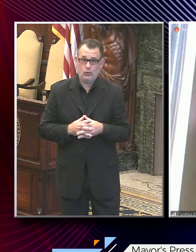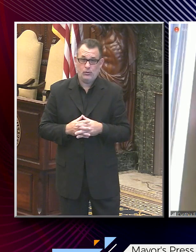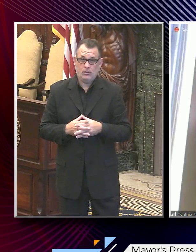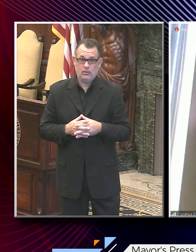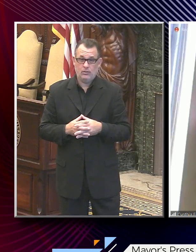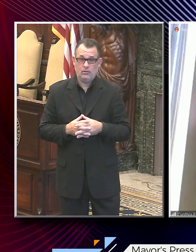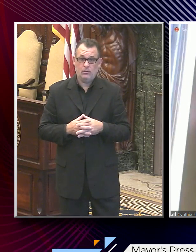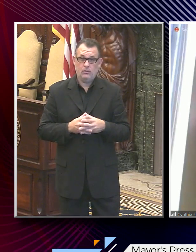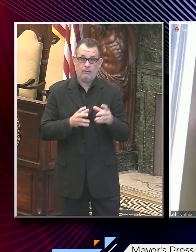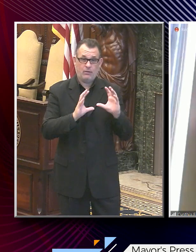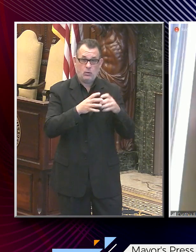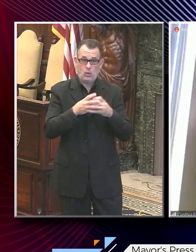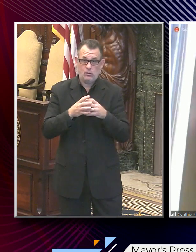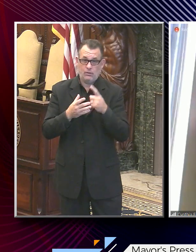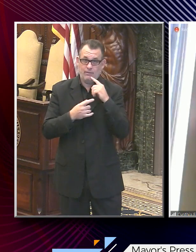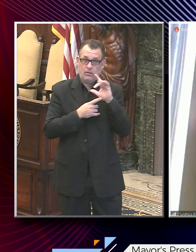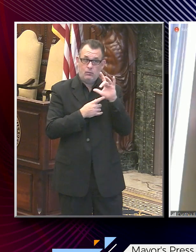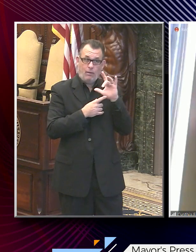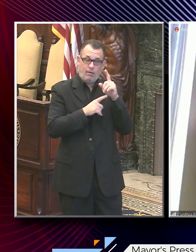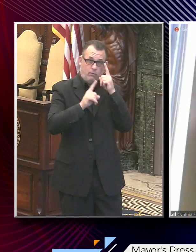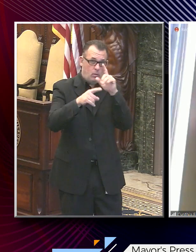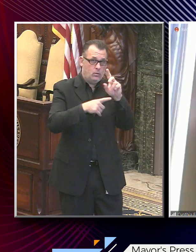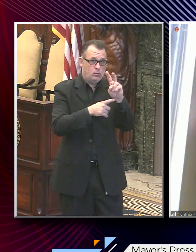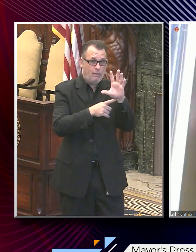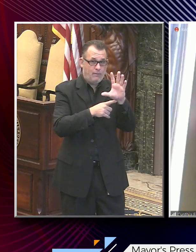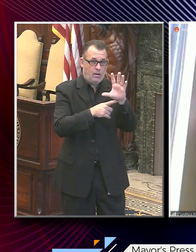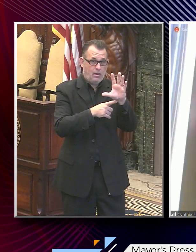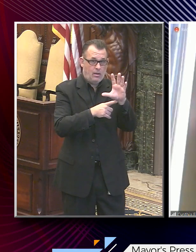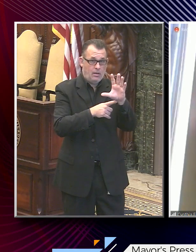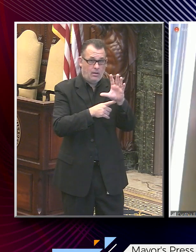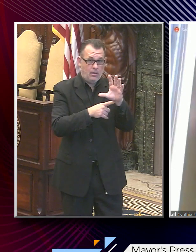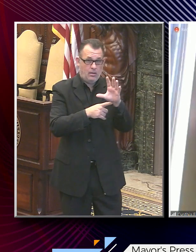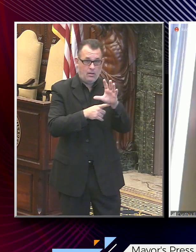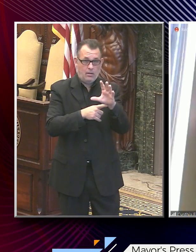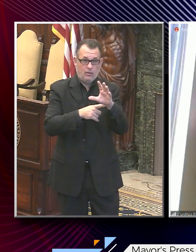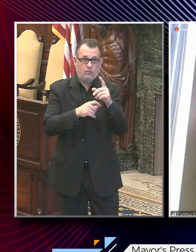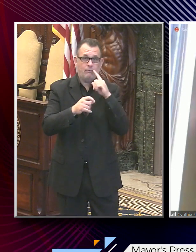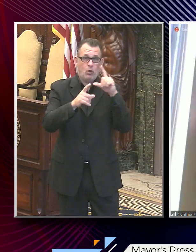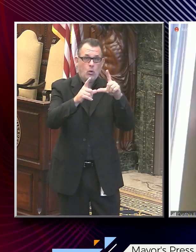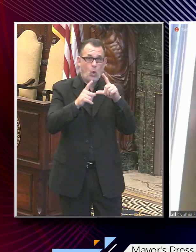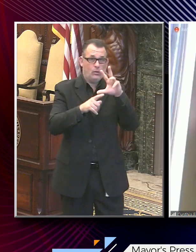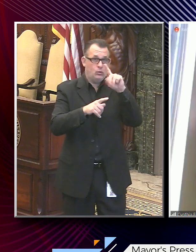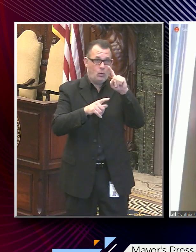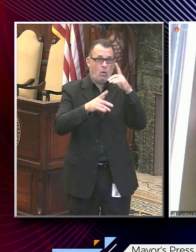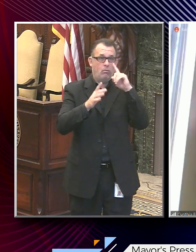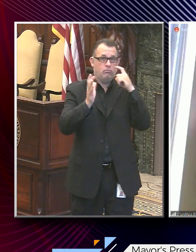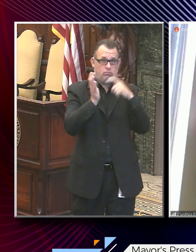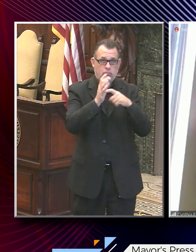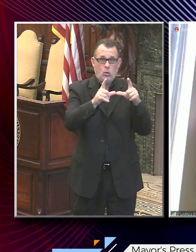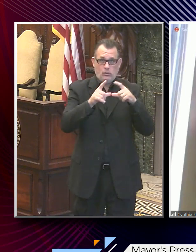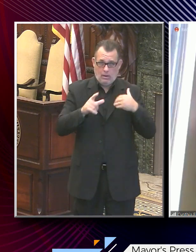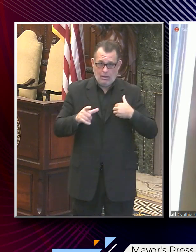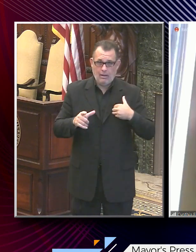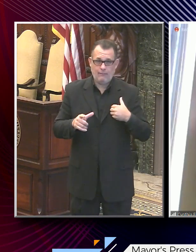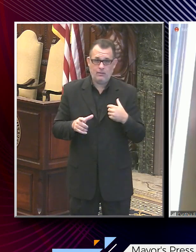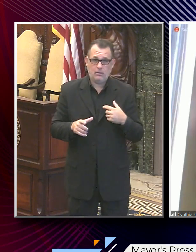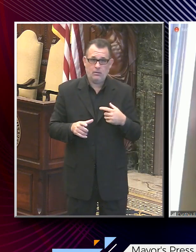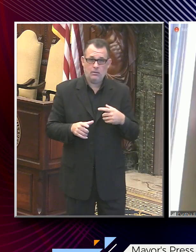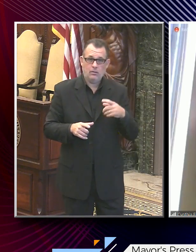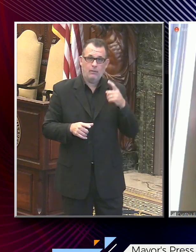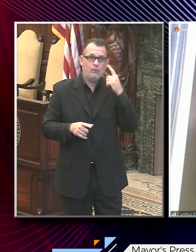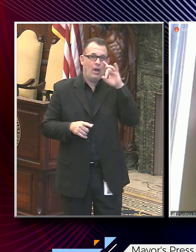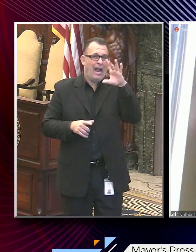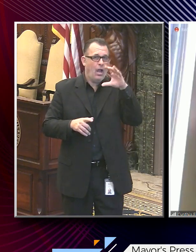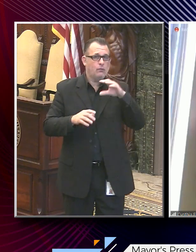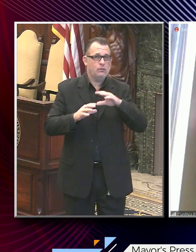of 25. There are 31 sites identified in the first round that serve 800 children.